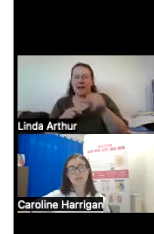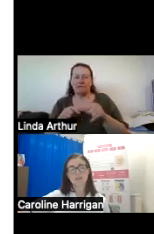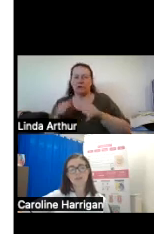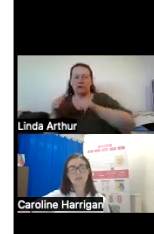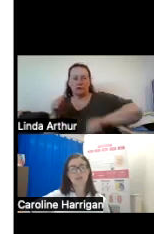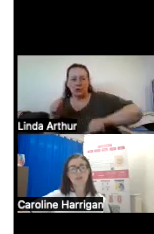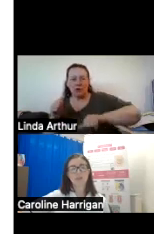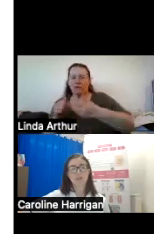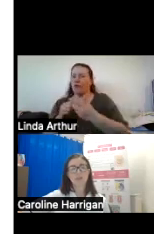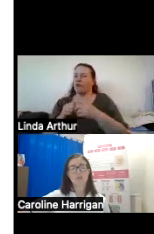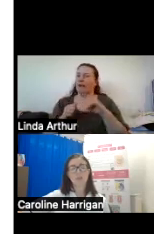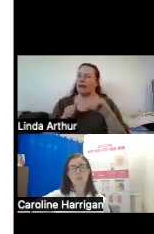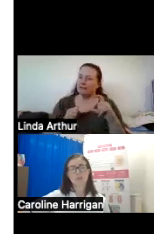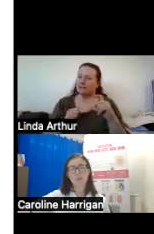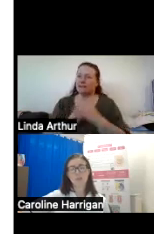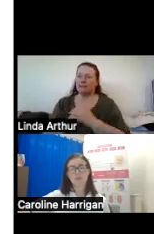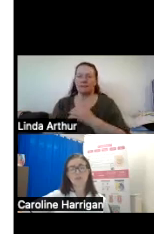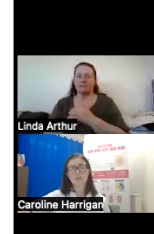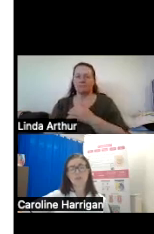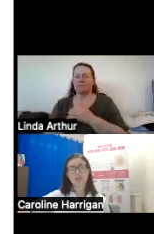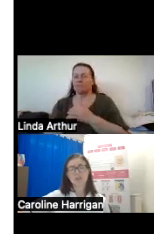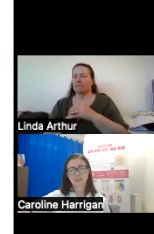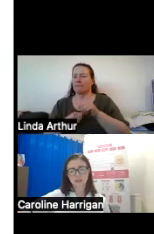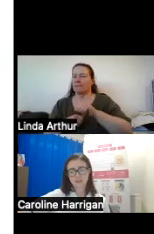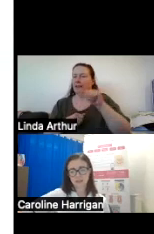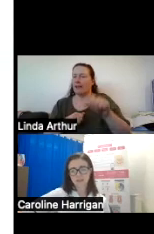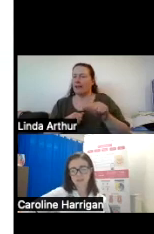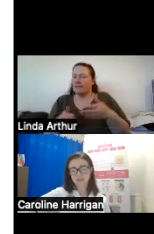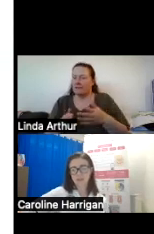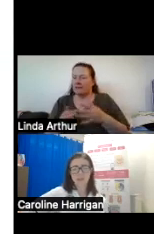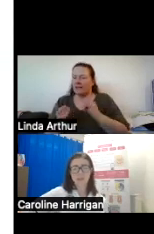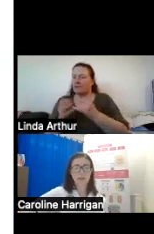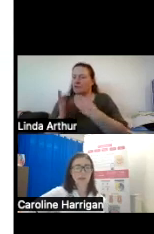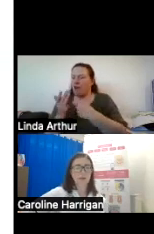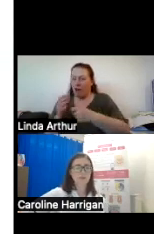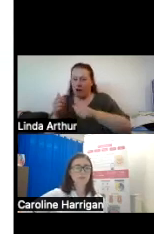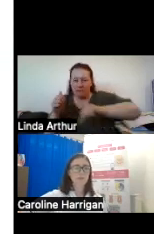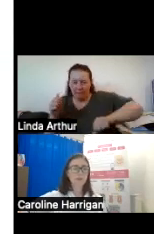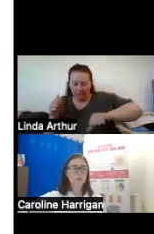or cancers, postnatal to do with like the scar site or